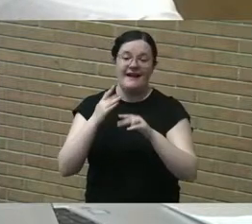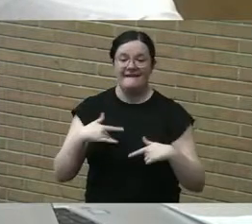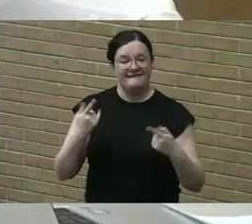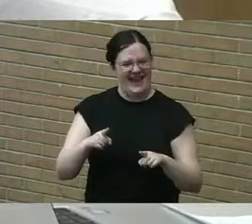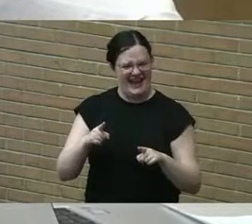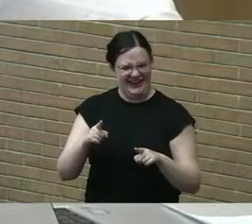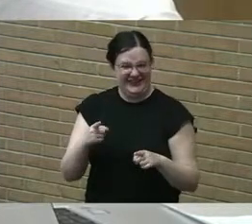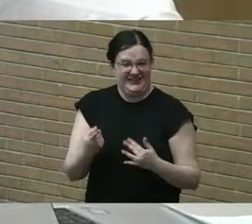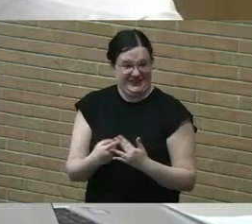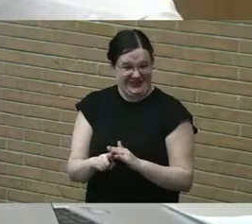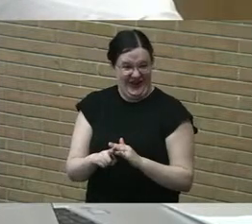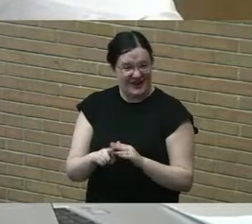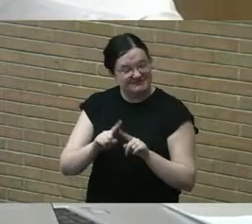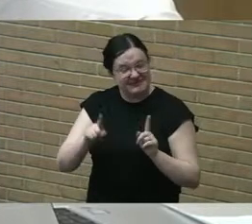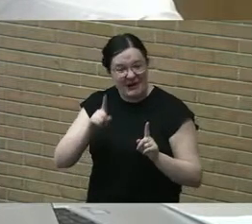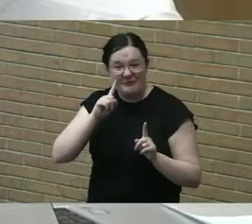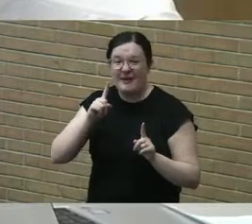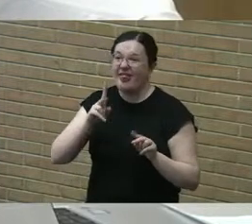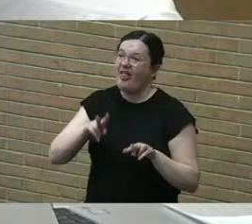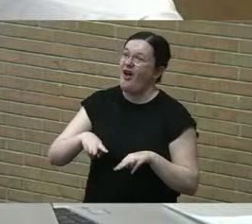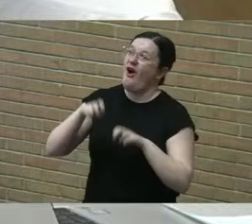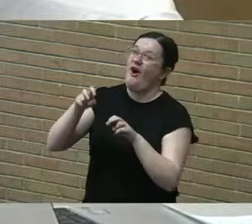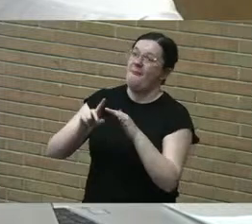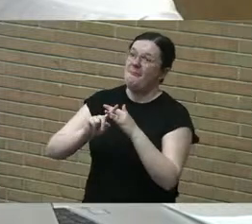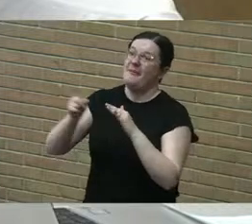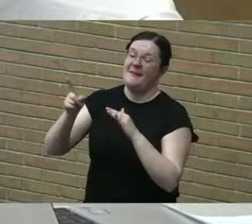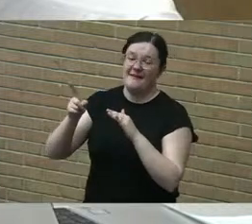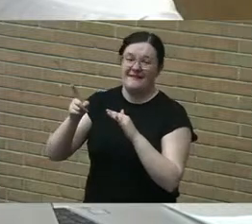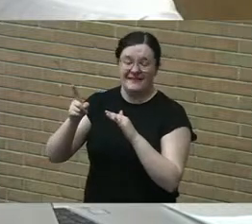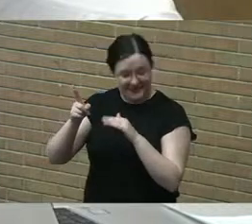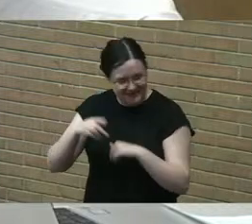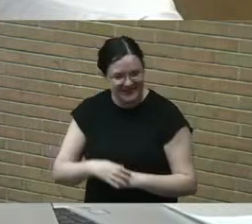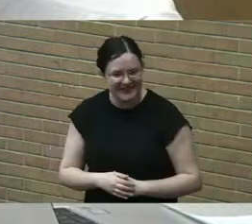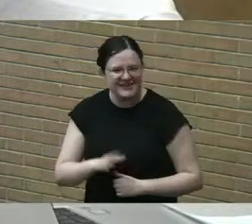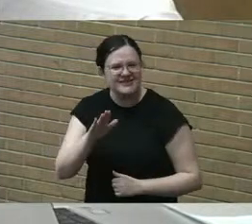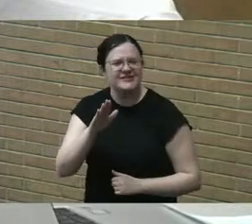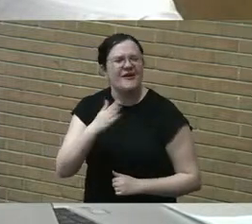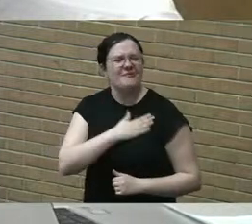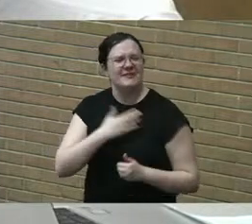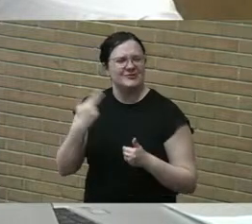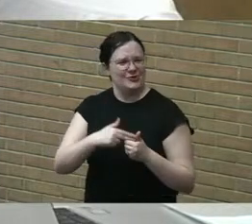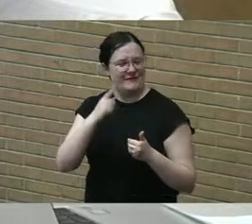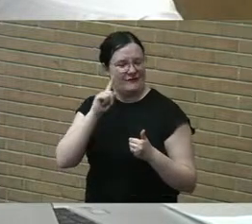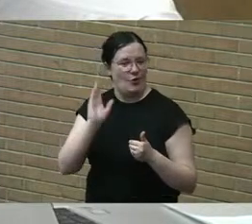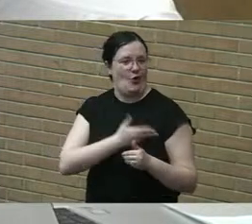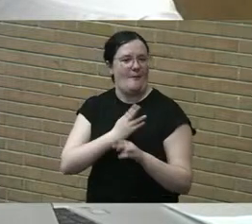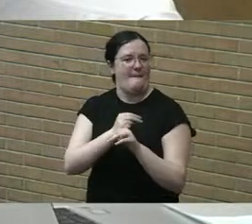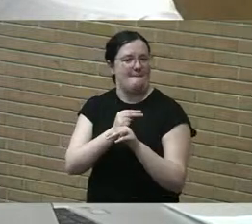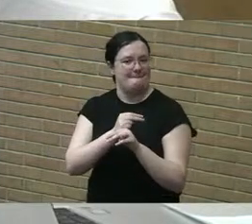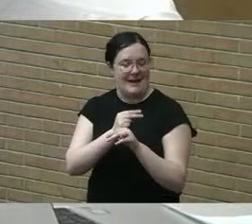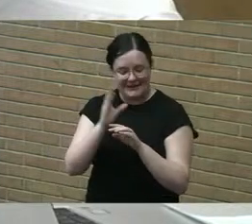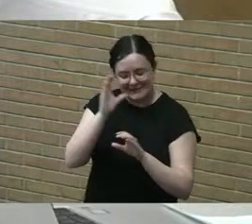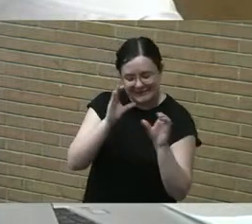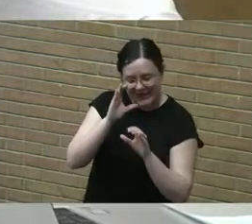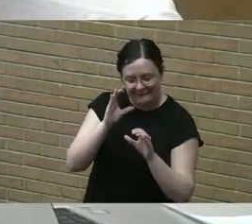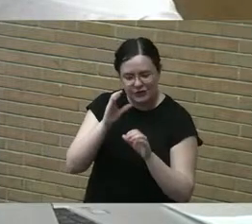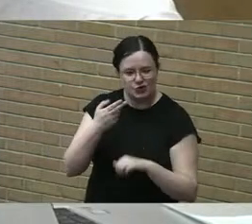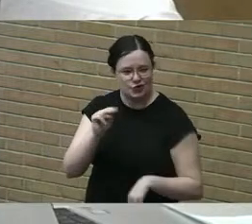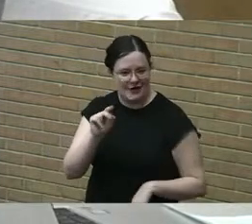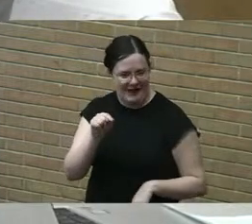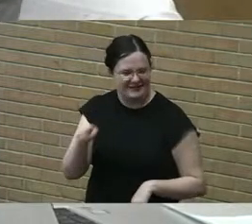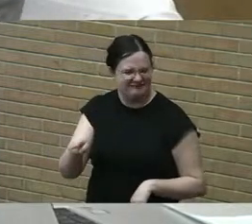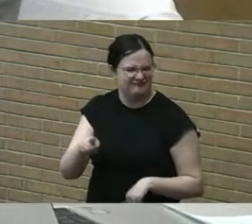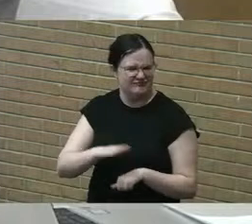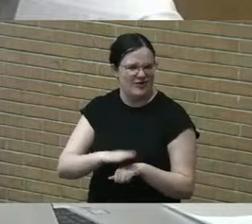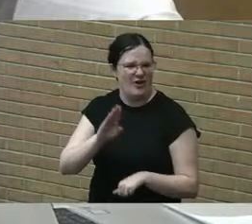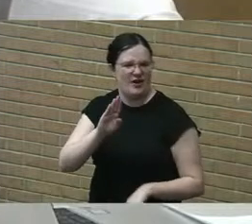April 12th. So hop along with us for our springtime solar eclipse themed bunny scavenger hunt along the Brickyard Trail.